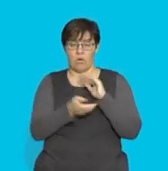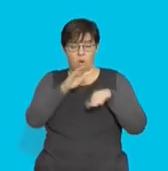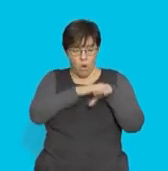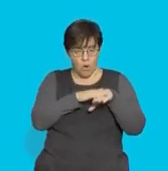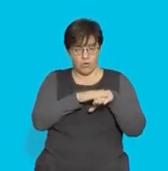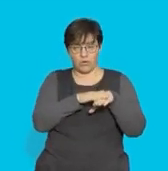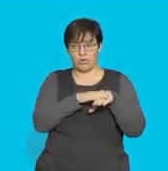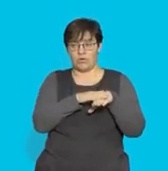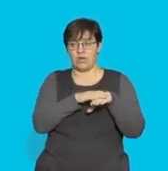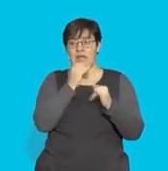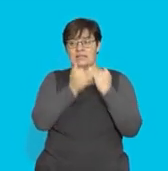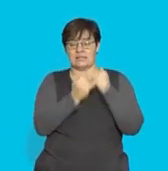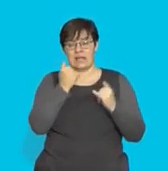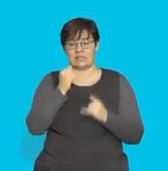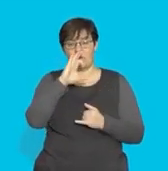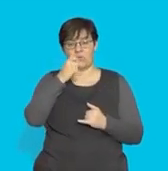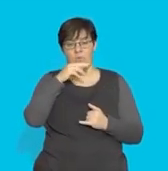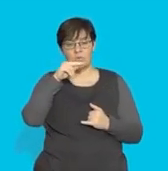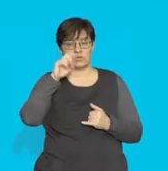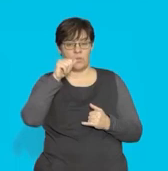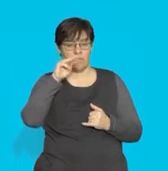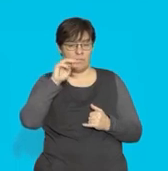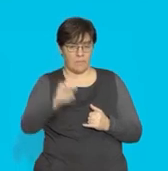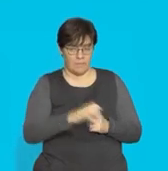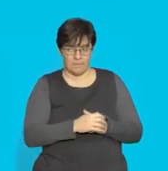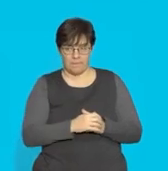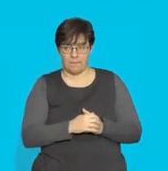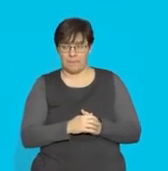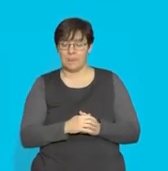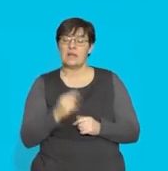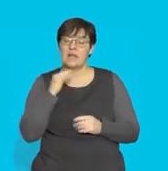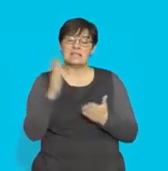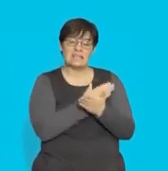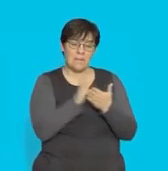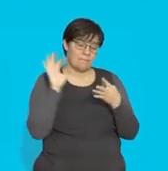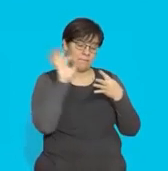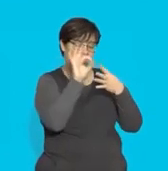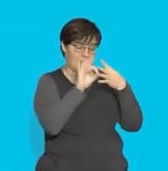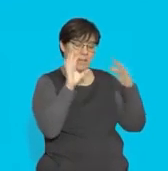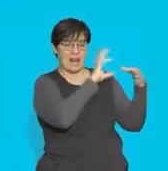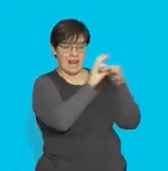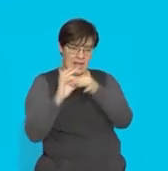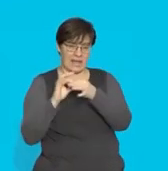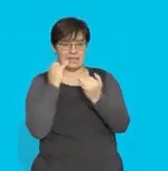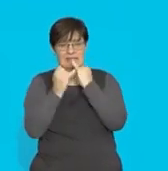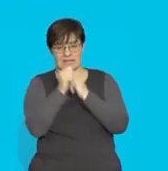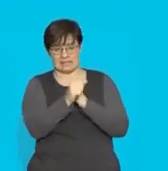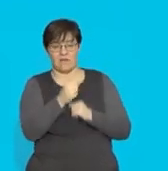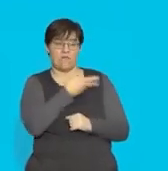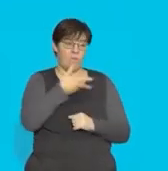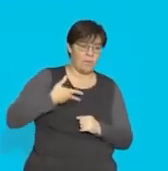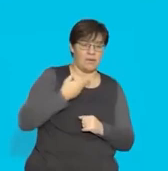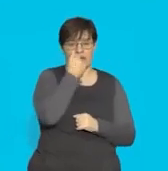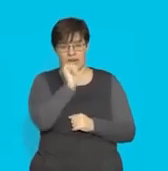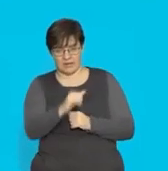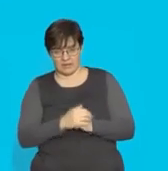the sex chromosome. We're going to unpack that by referring to some characteristics that are sex-linked. It's important that you take